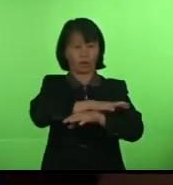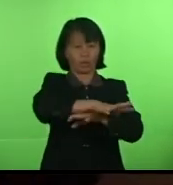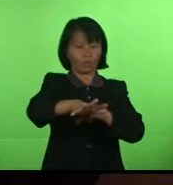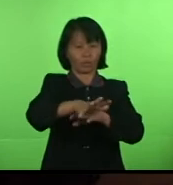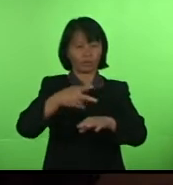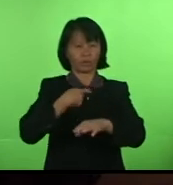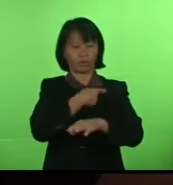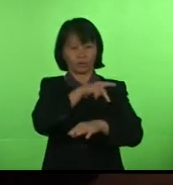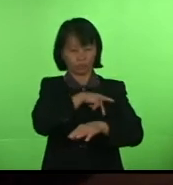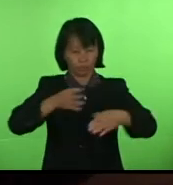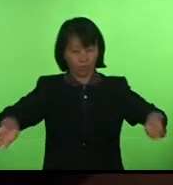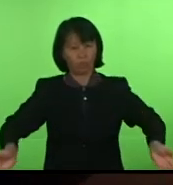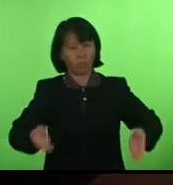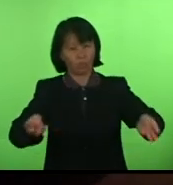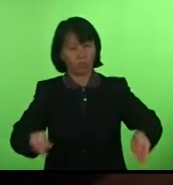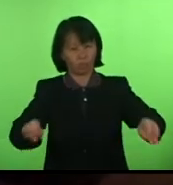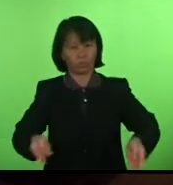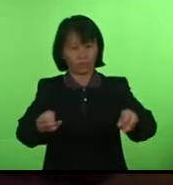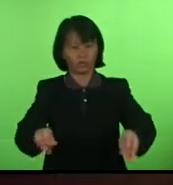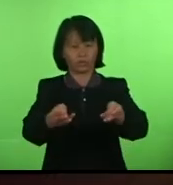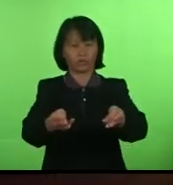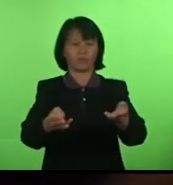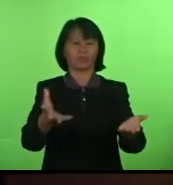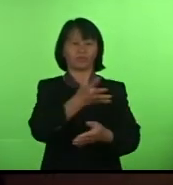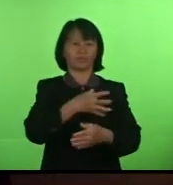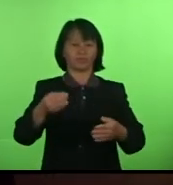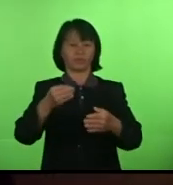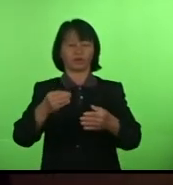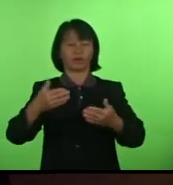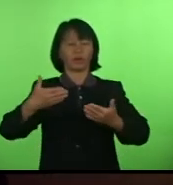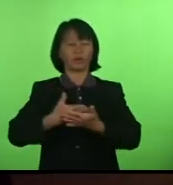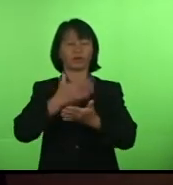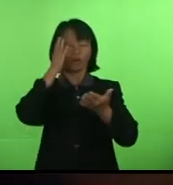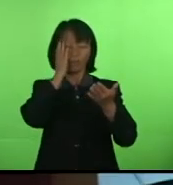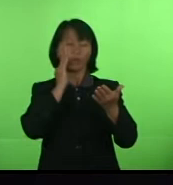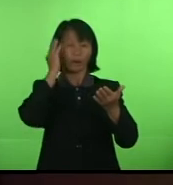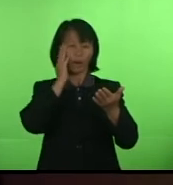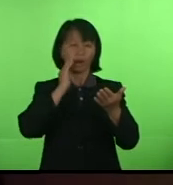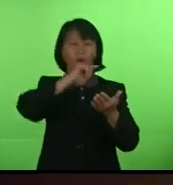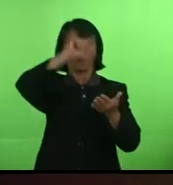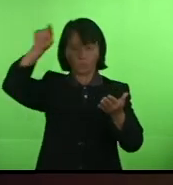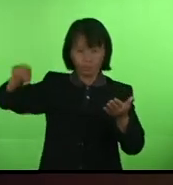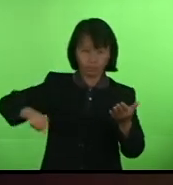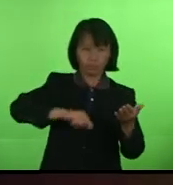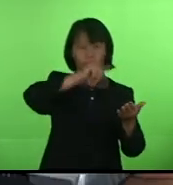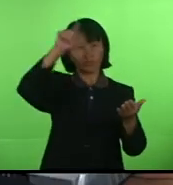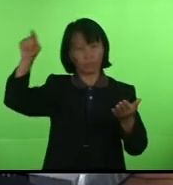motivations. And so, the exploration cycle begins again.